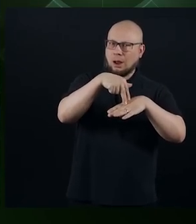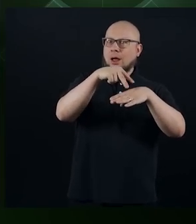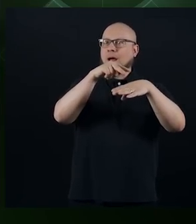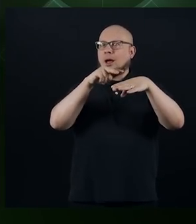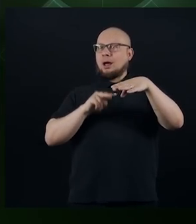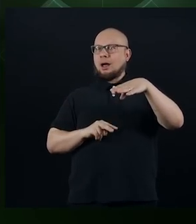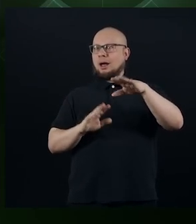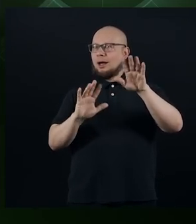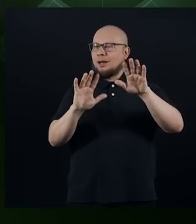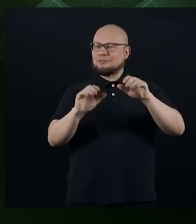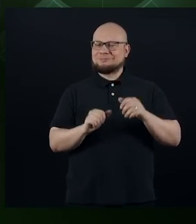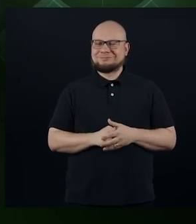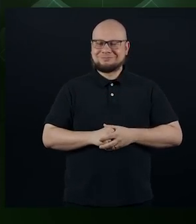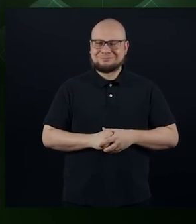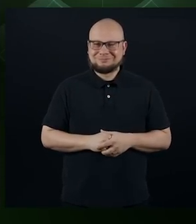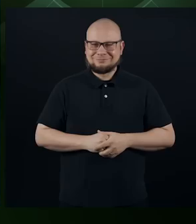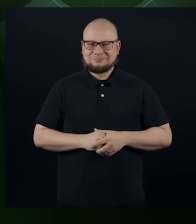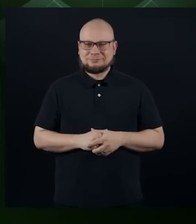I am.